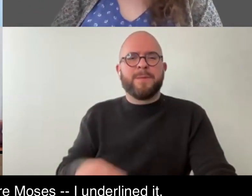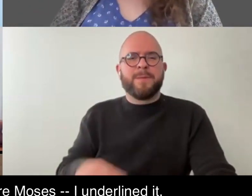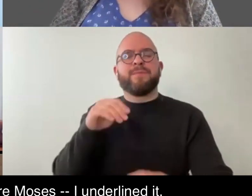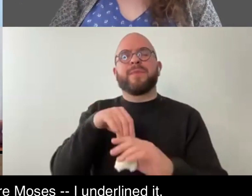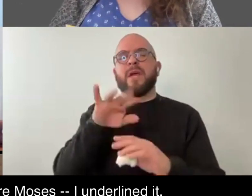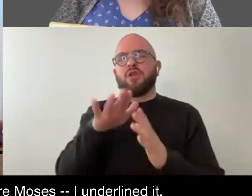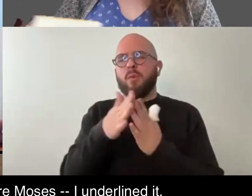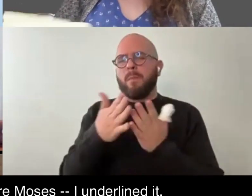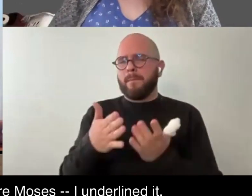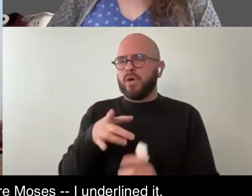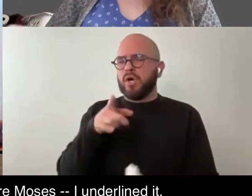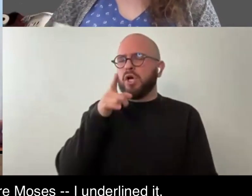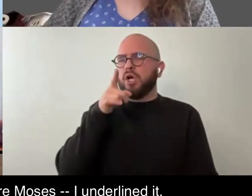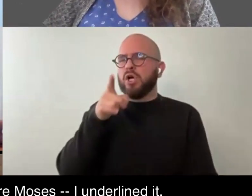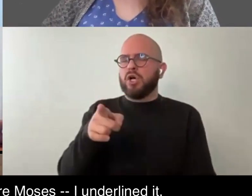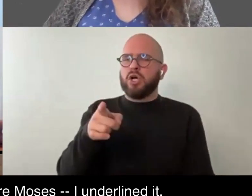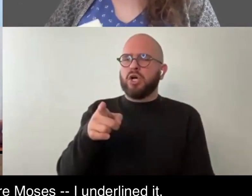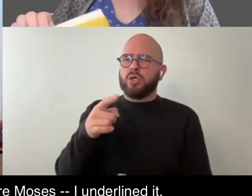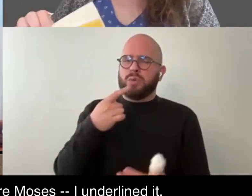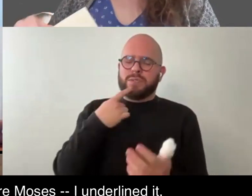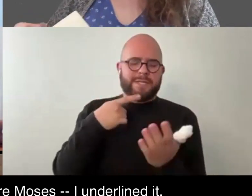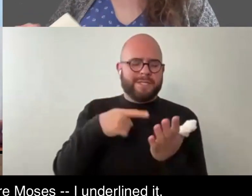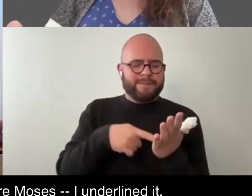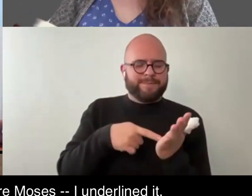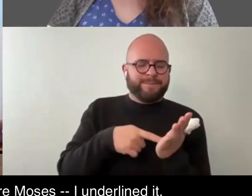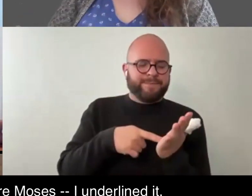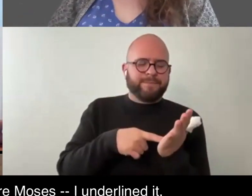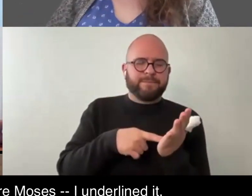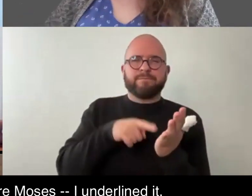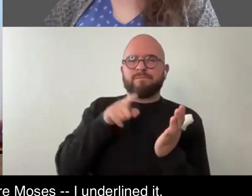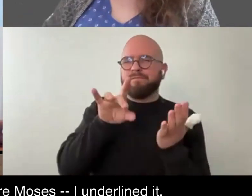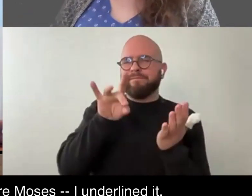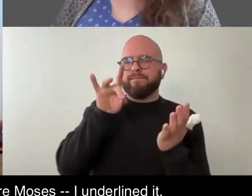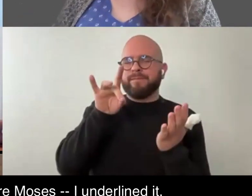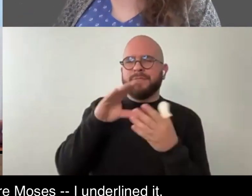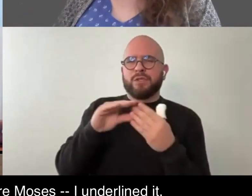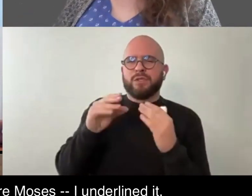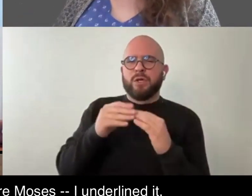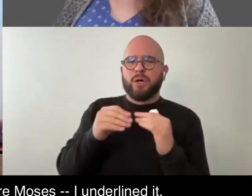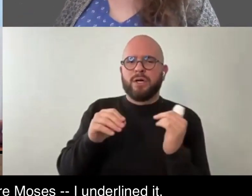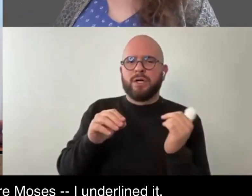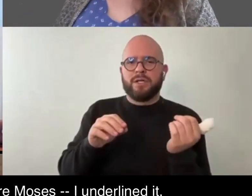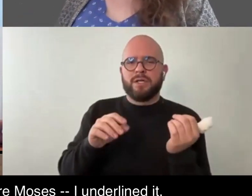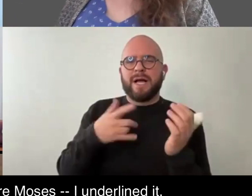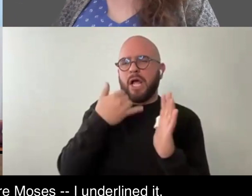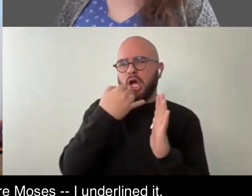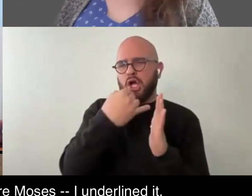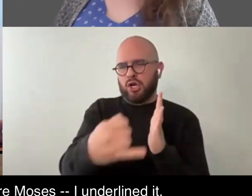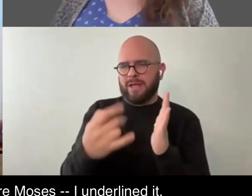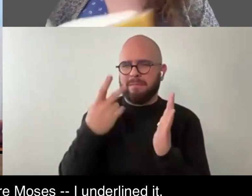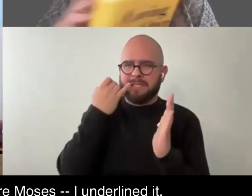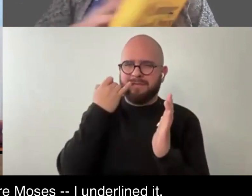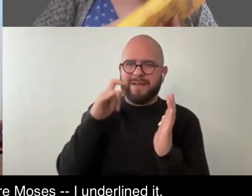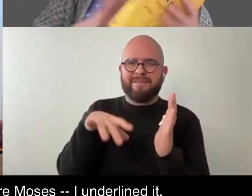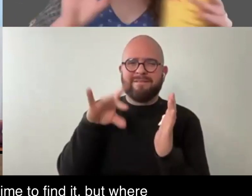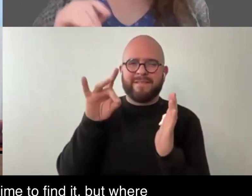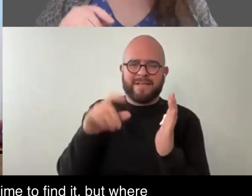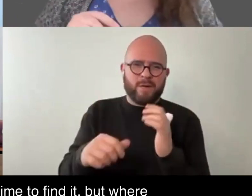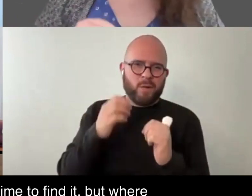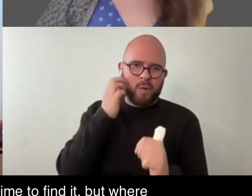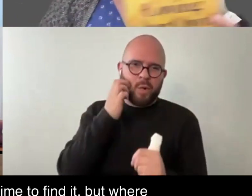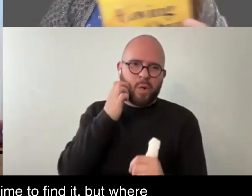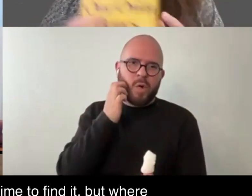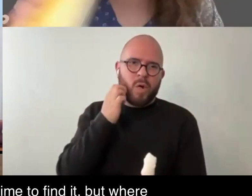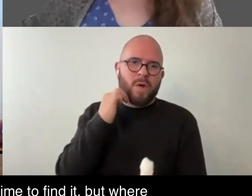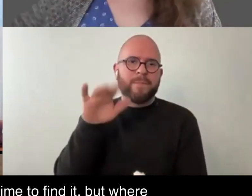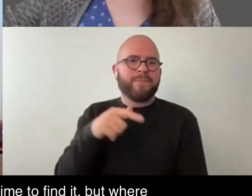moment where Moses, I underlined it, but let's see if I can find it. Well, I'll just, I don't want to